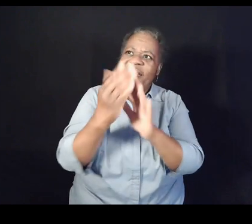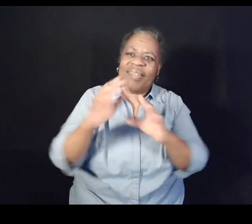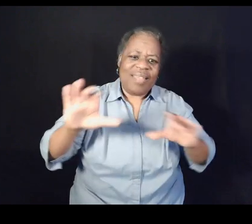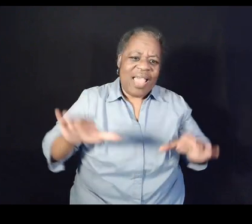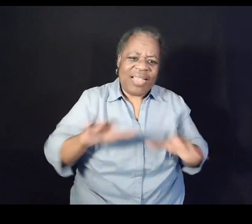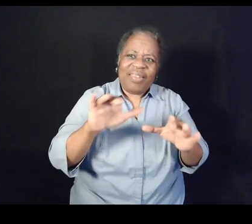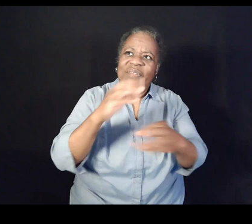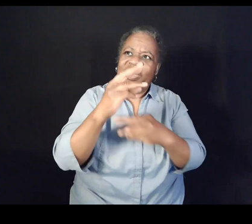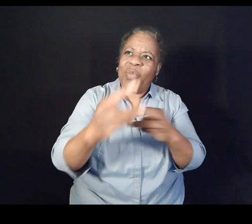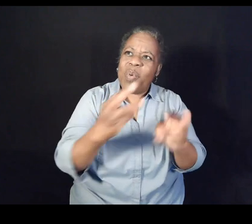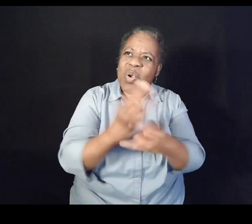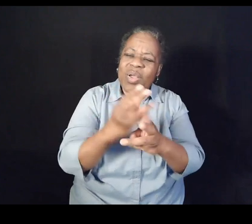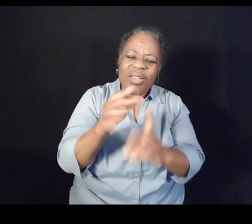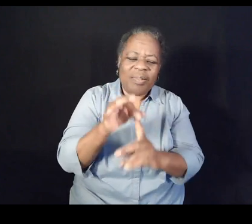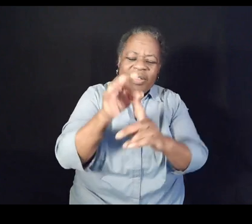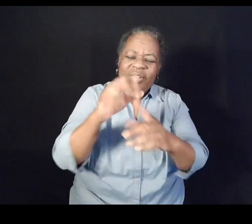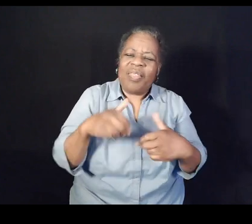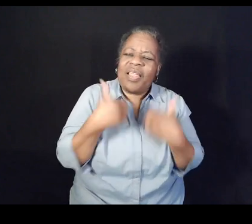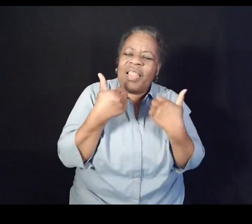of Jesus.